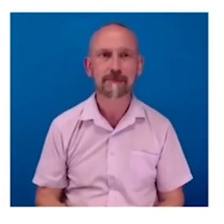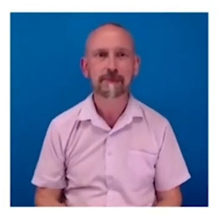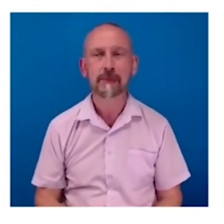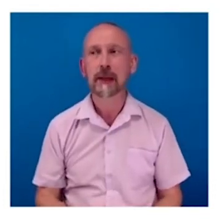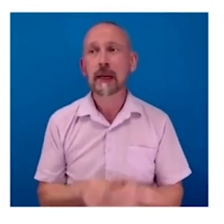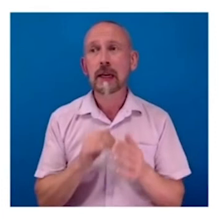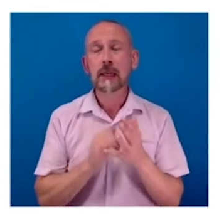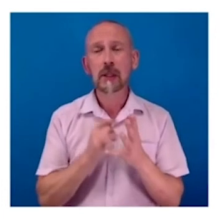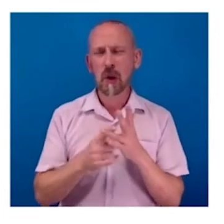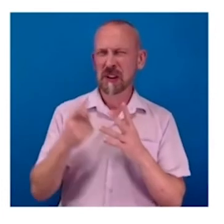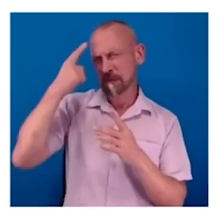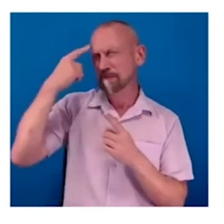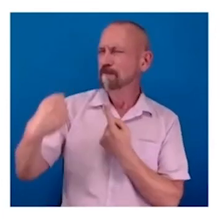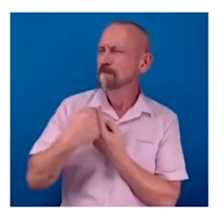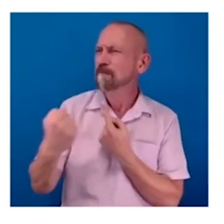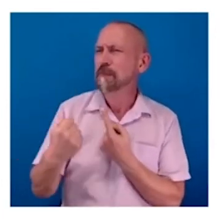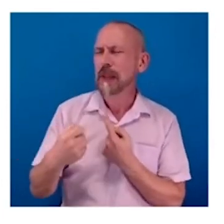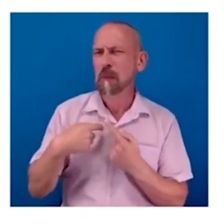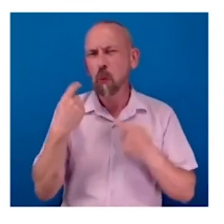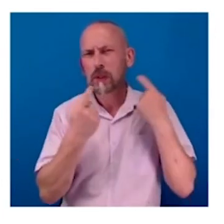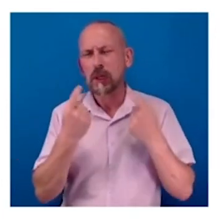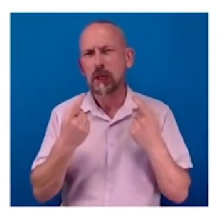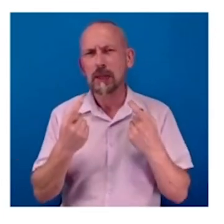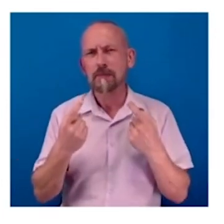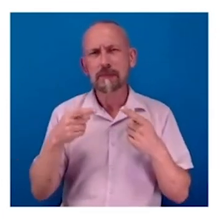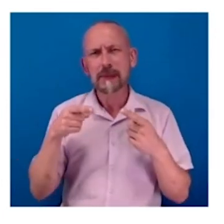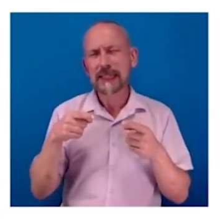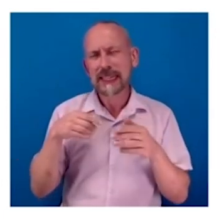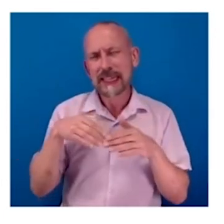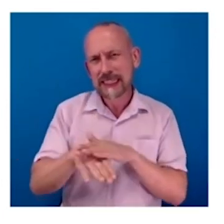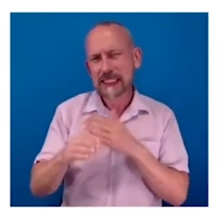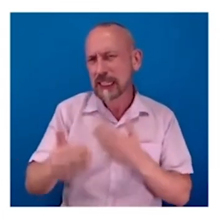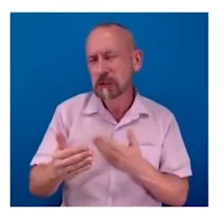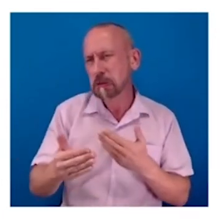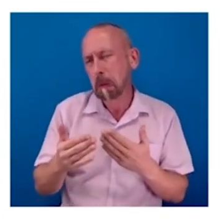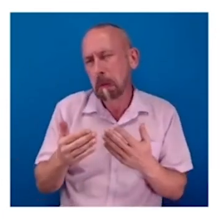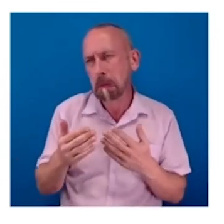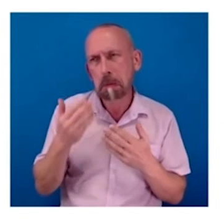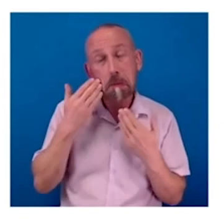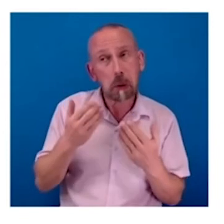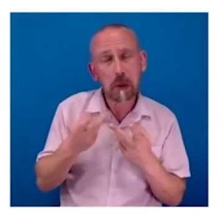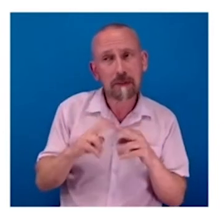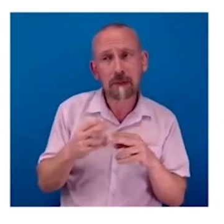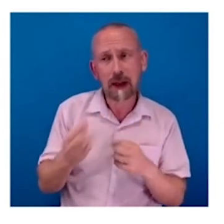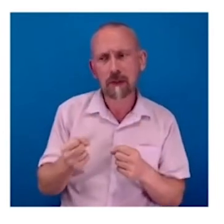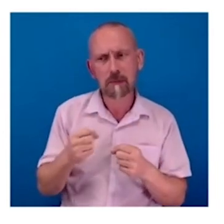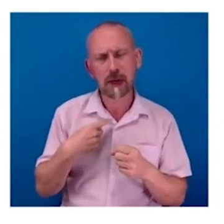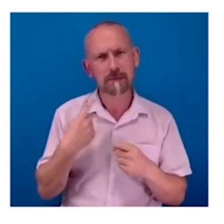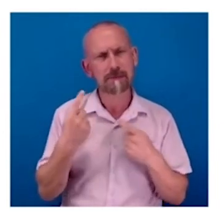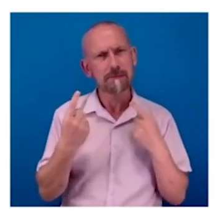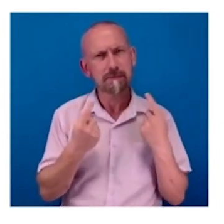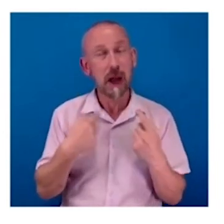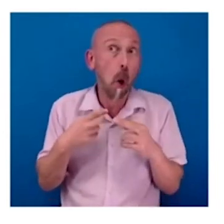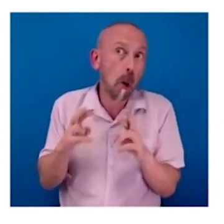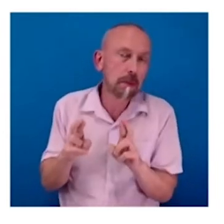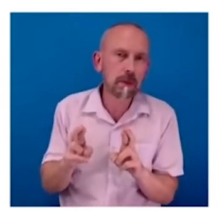just struck me, I wondered whether what happens in these sessions as well, I hope it's happening, and it made me think about it, Hector, with the face-to-face stuff. I wonder whether it breaks